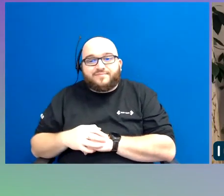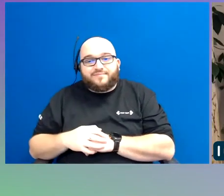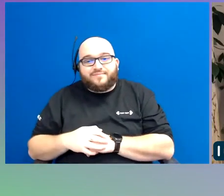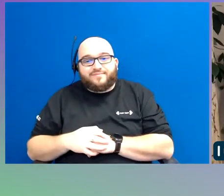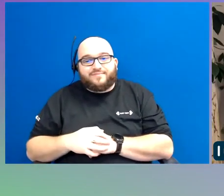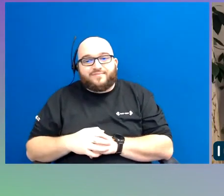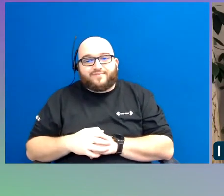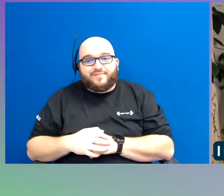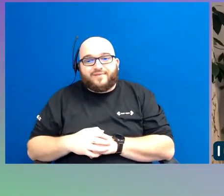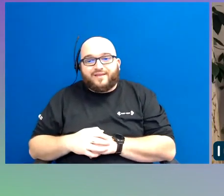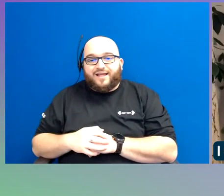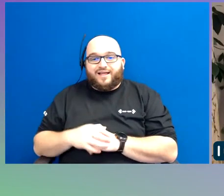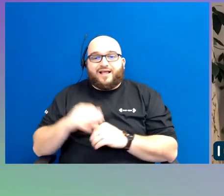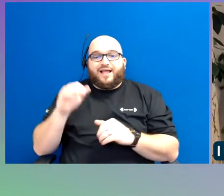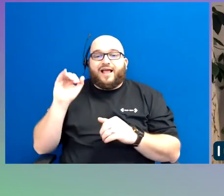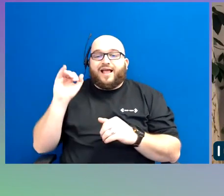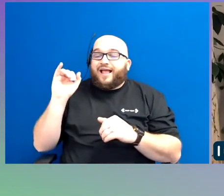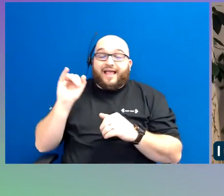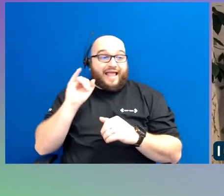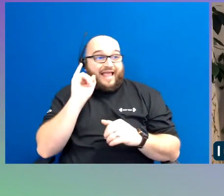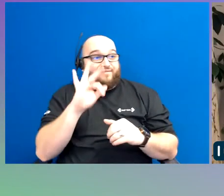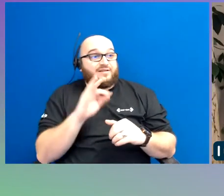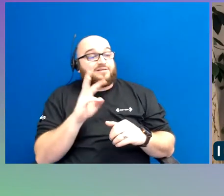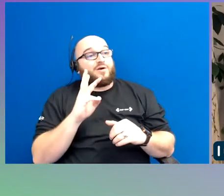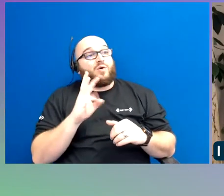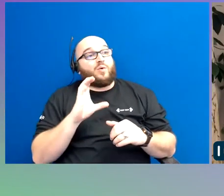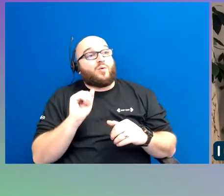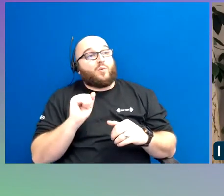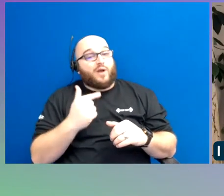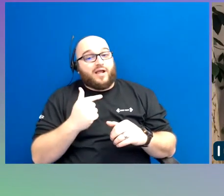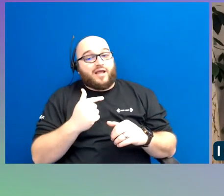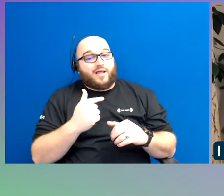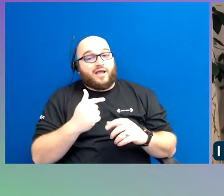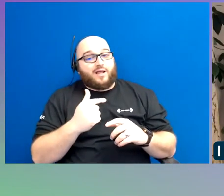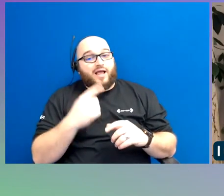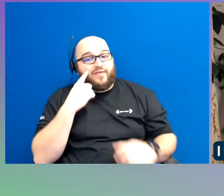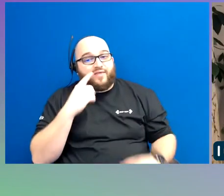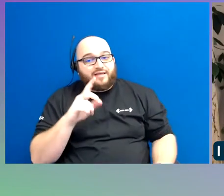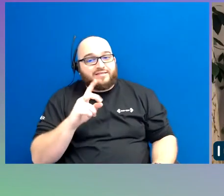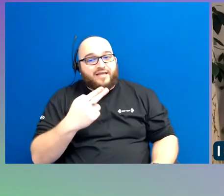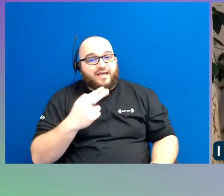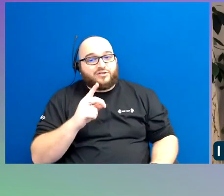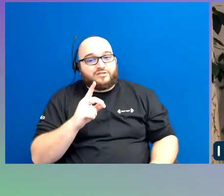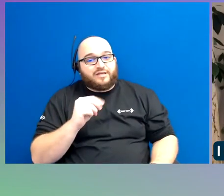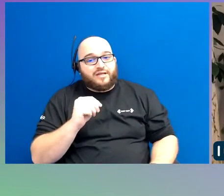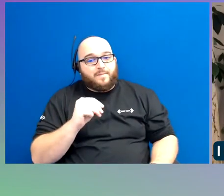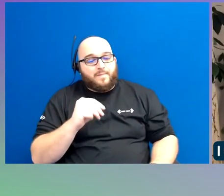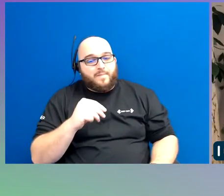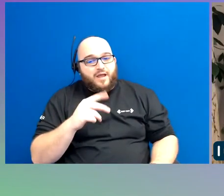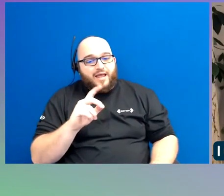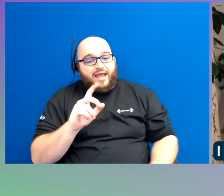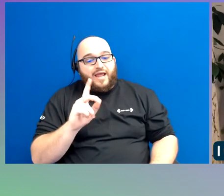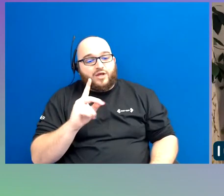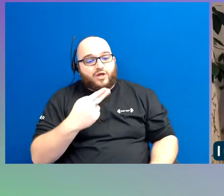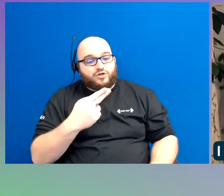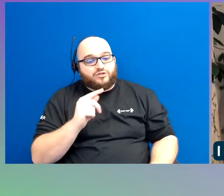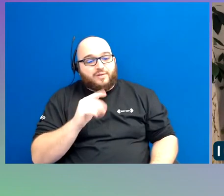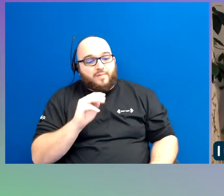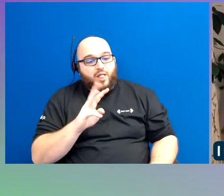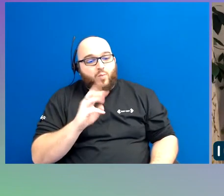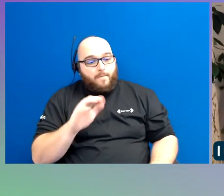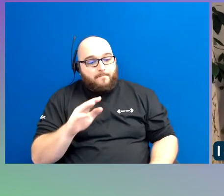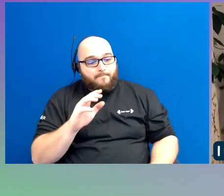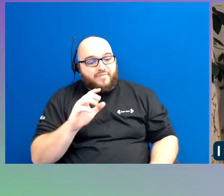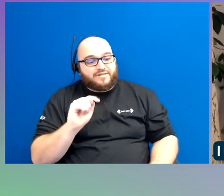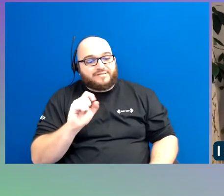grab. think if the WCAG, I think it's HTML-Z, Stephen Faulkner, and I